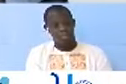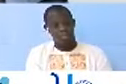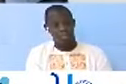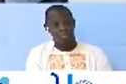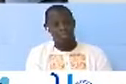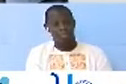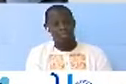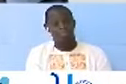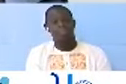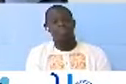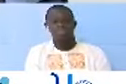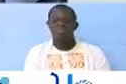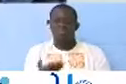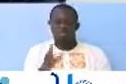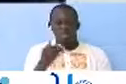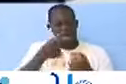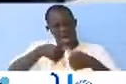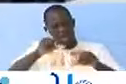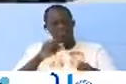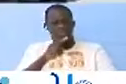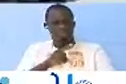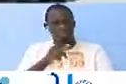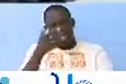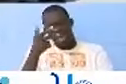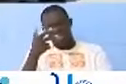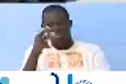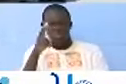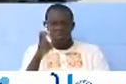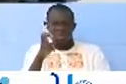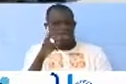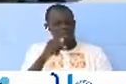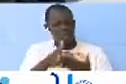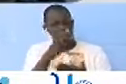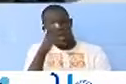8:30 or 8:20 it must be from 8:20 to 8:30